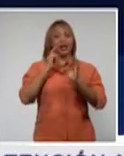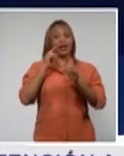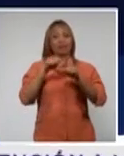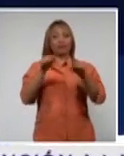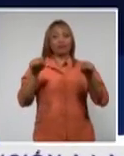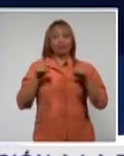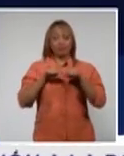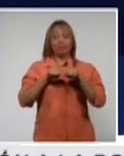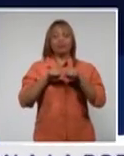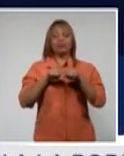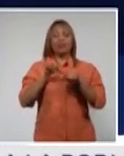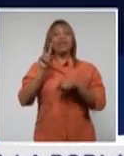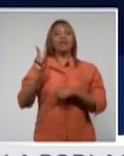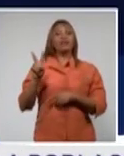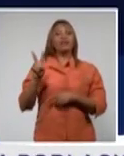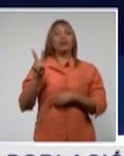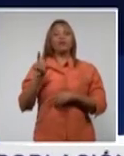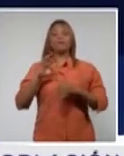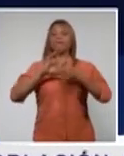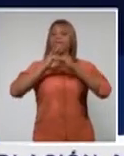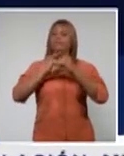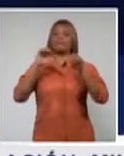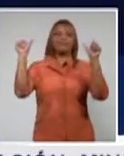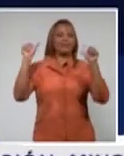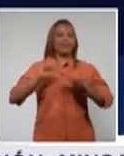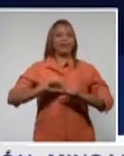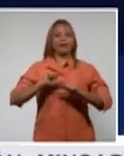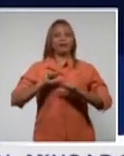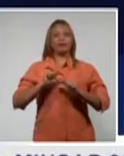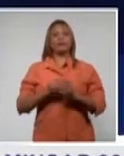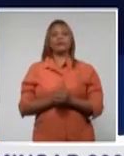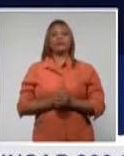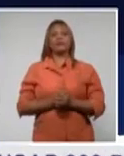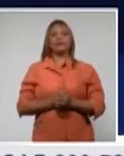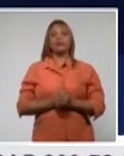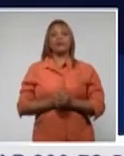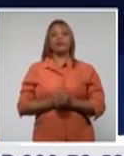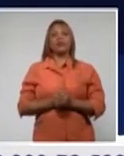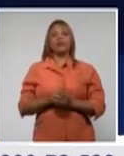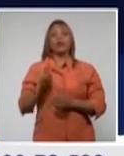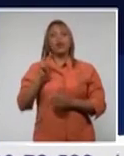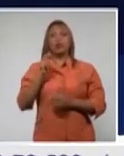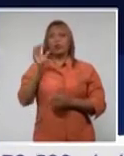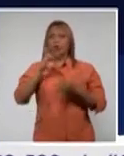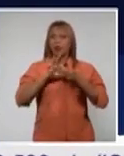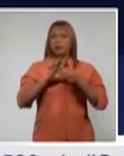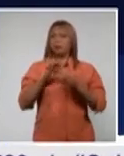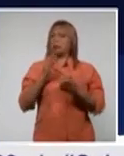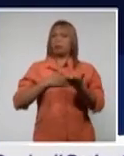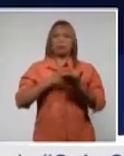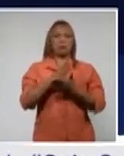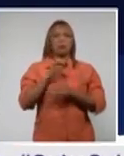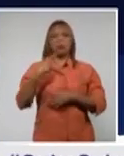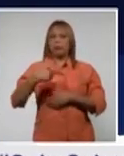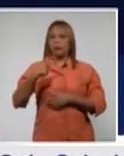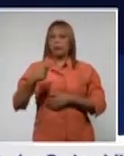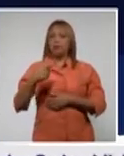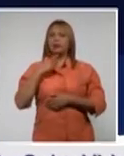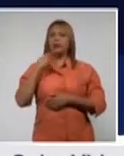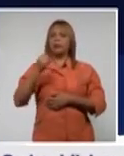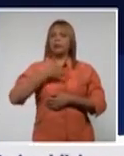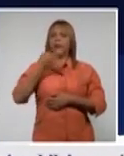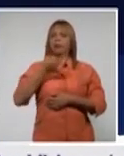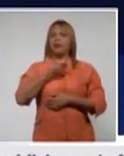units, while 2 are reported as serious. The critical patients are the same